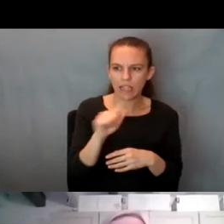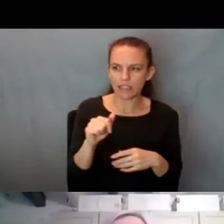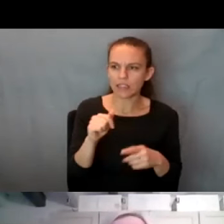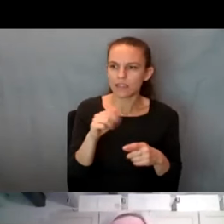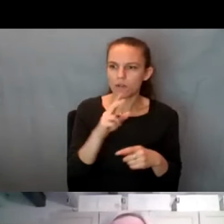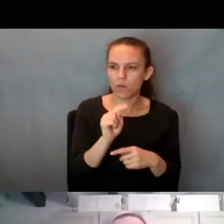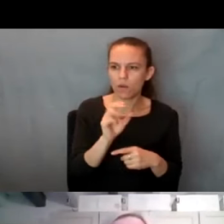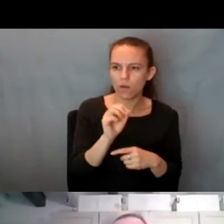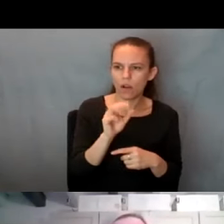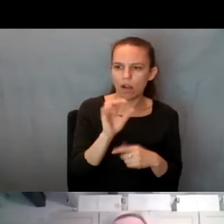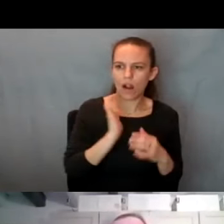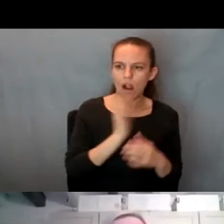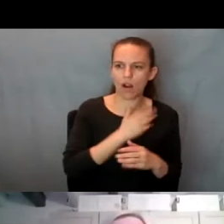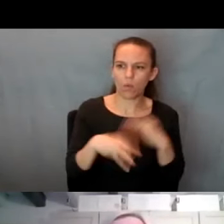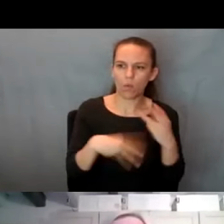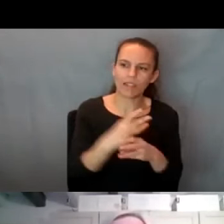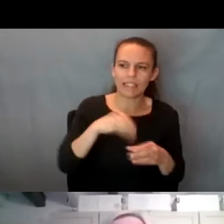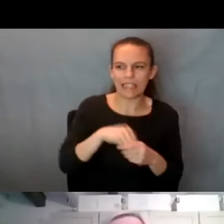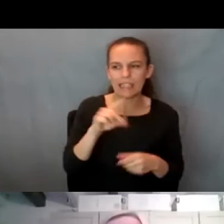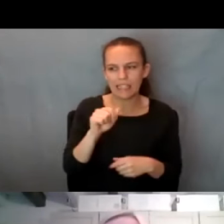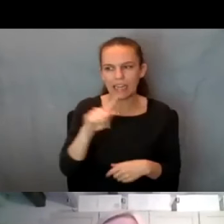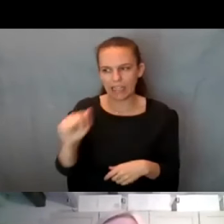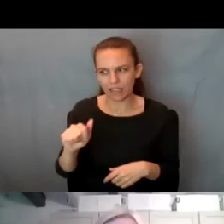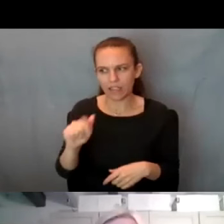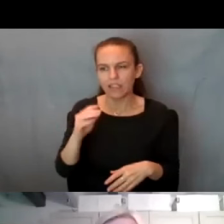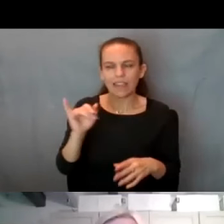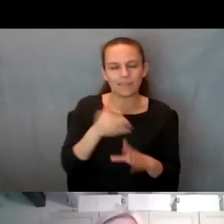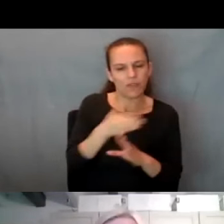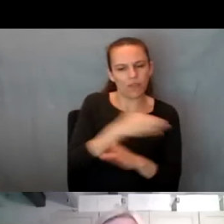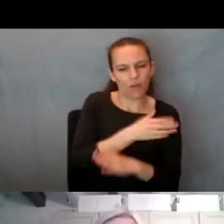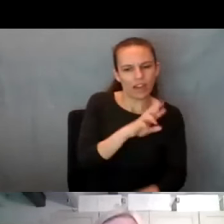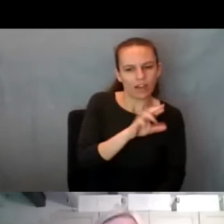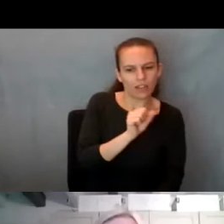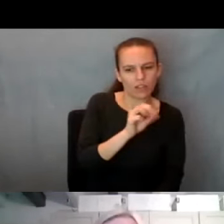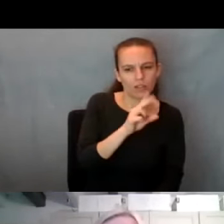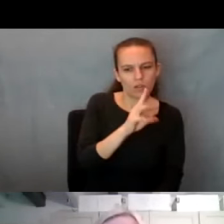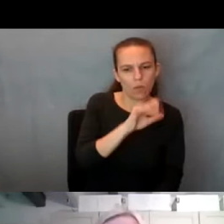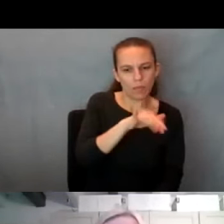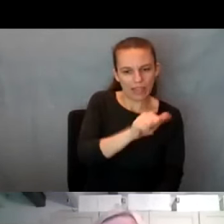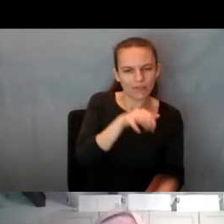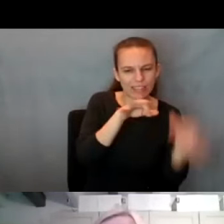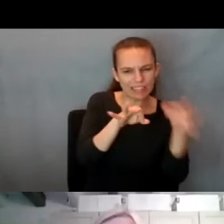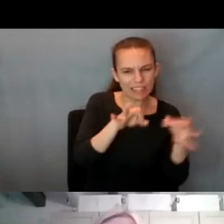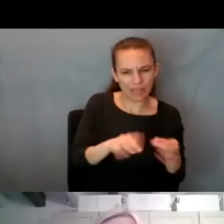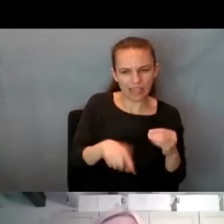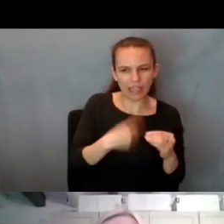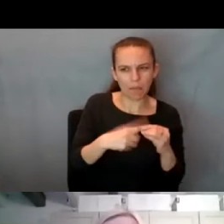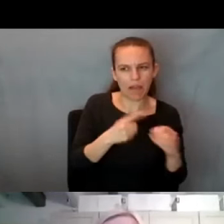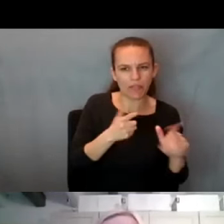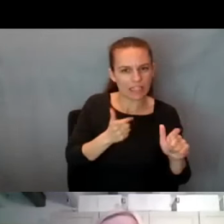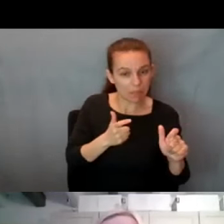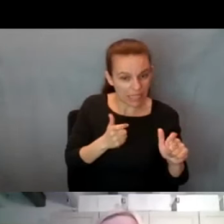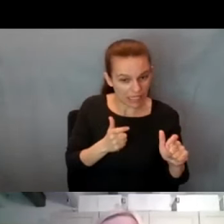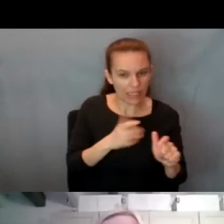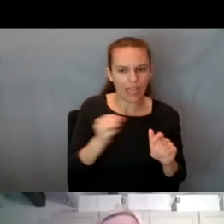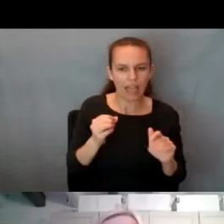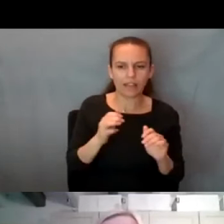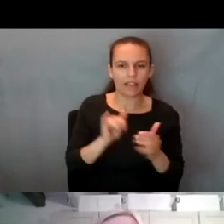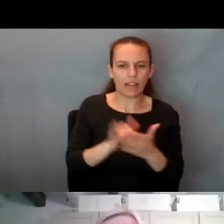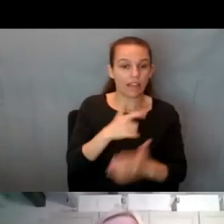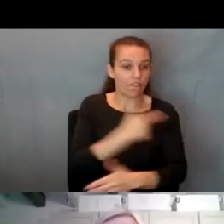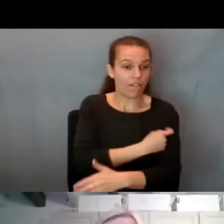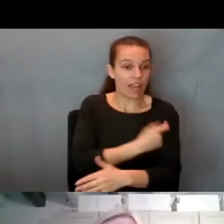Soumya was explaining before about the speed, and that the vaccine is